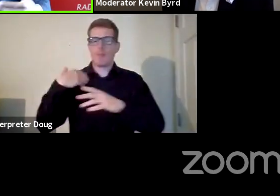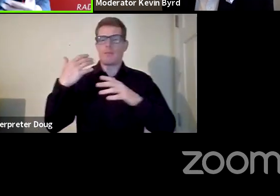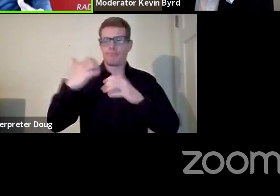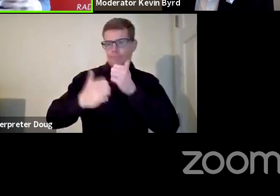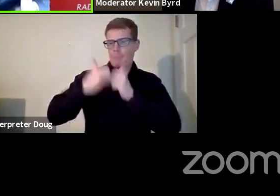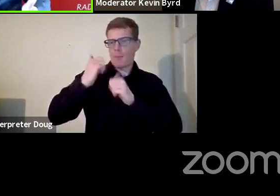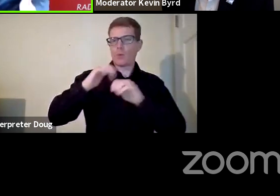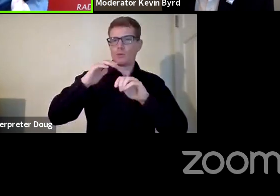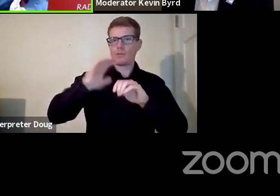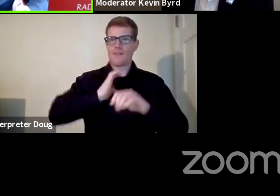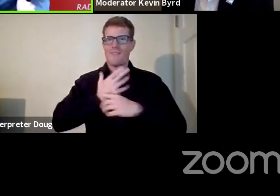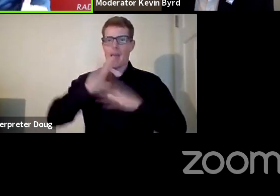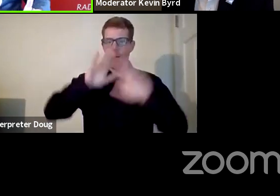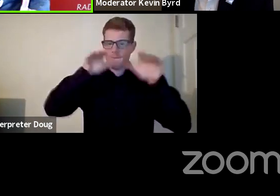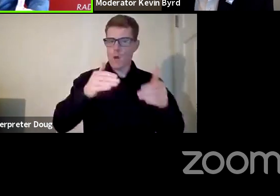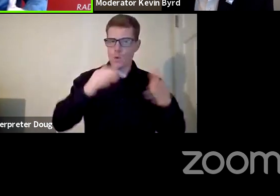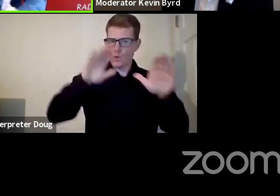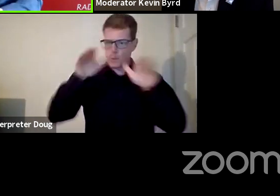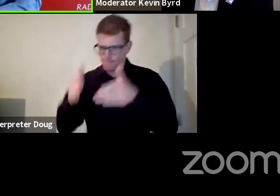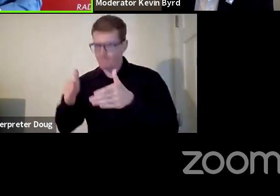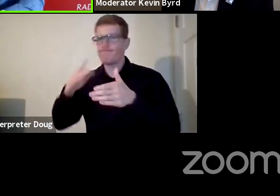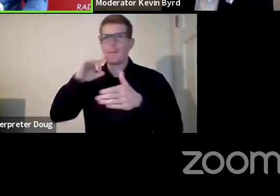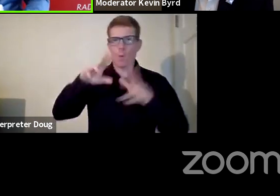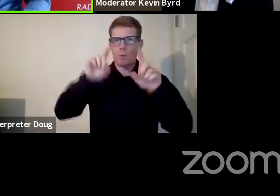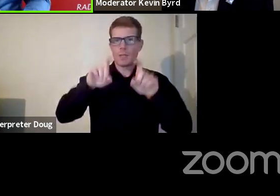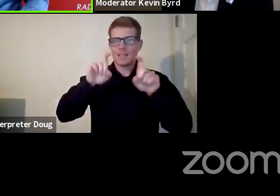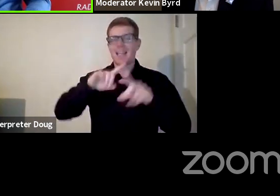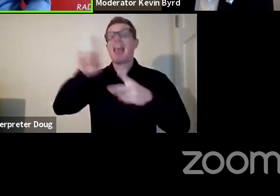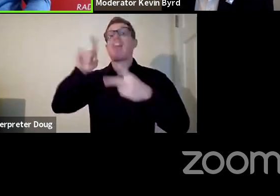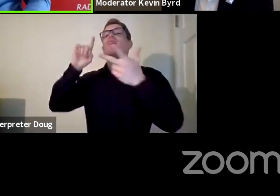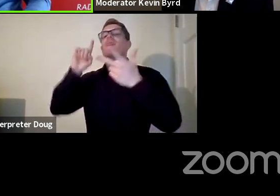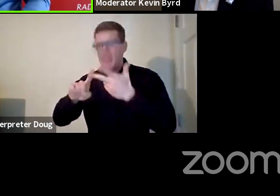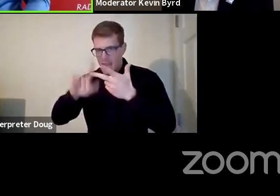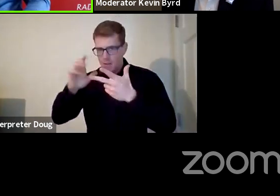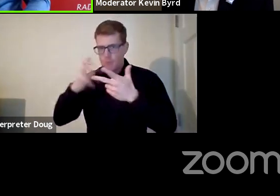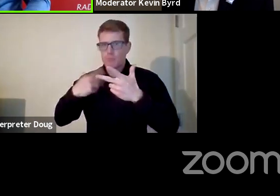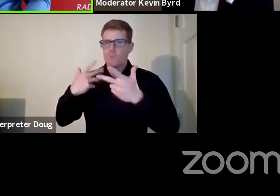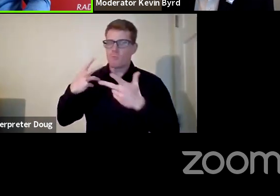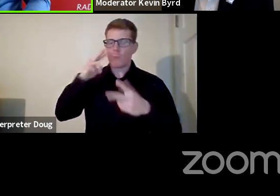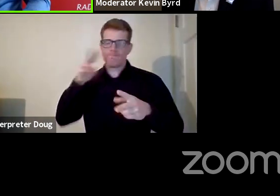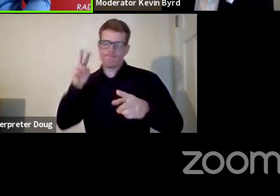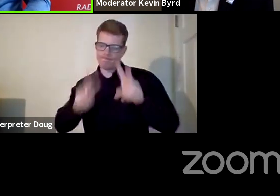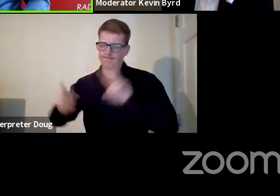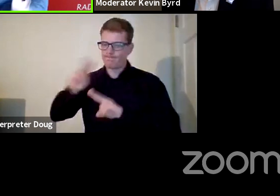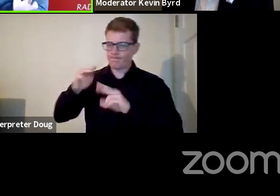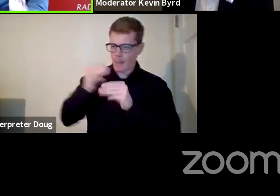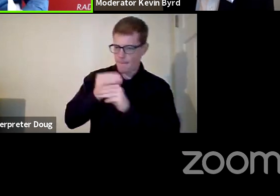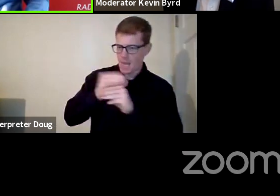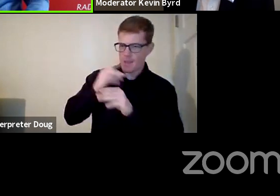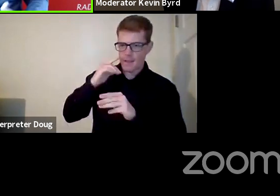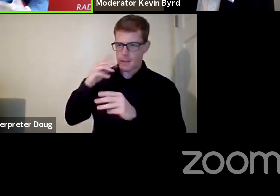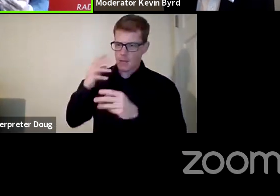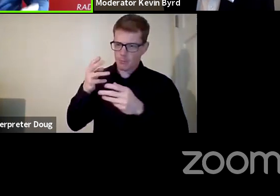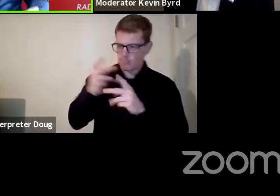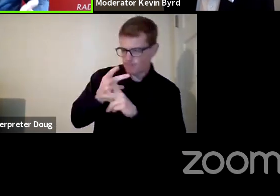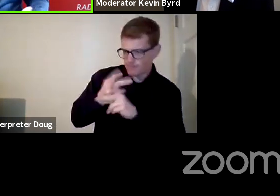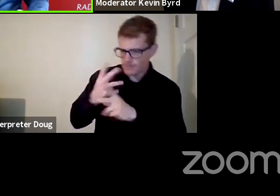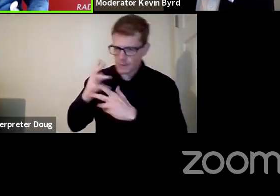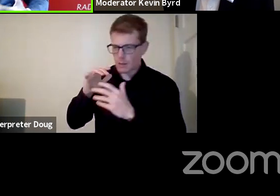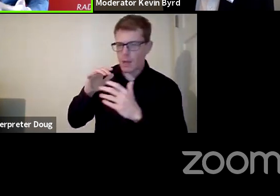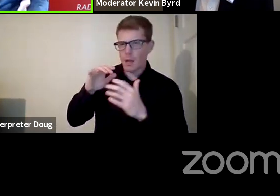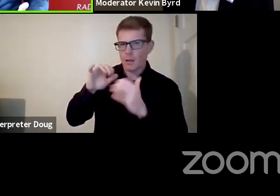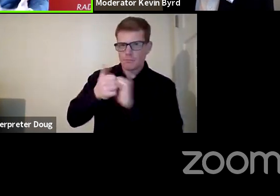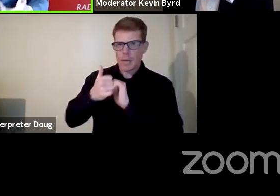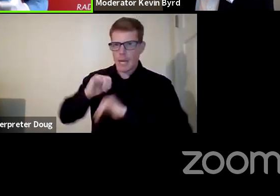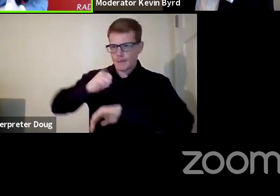the algorithm that will be developed as it relates to ongoing testing that we will have as we go through the semester. And that may be a focus